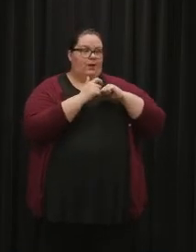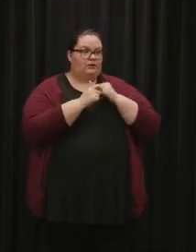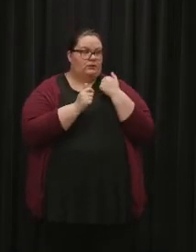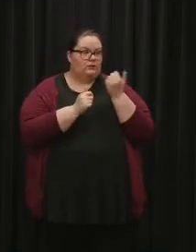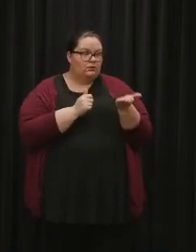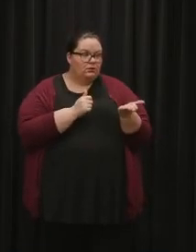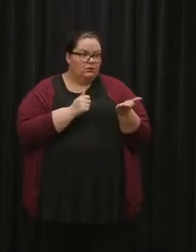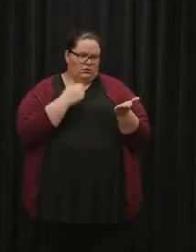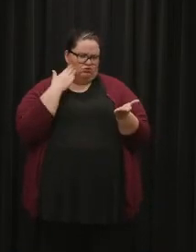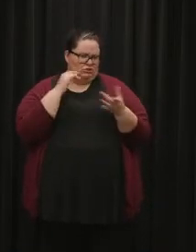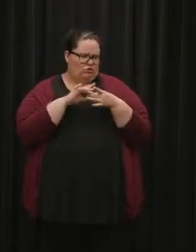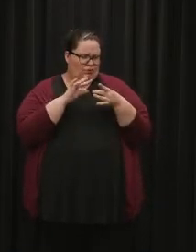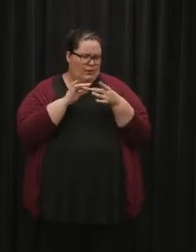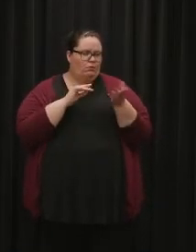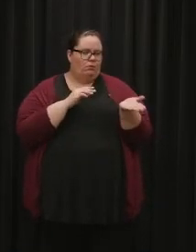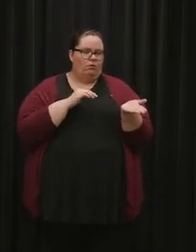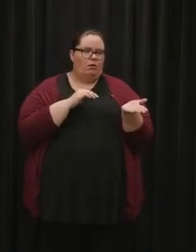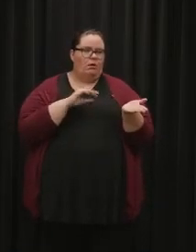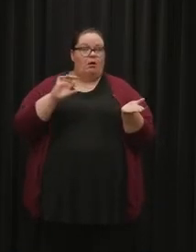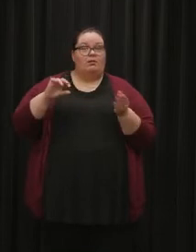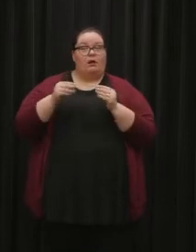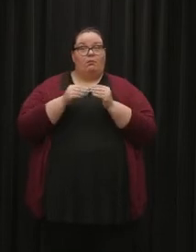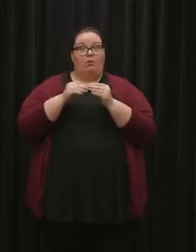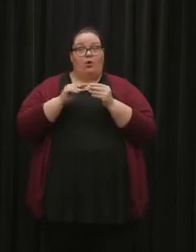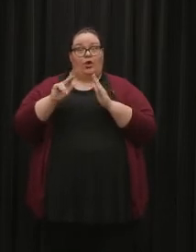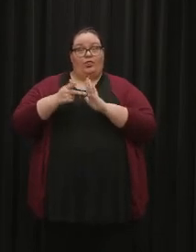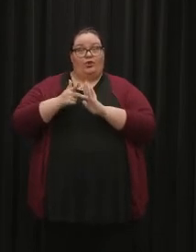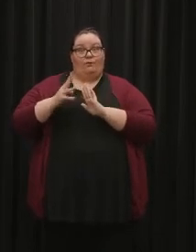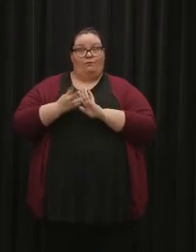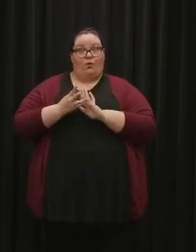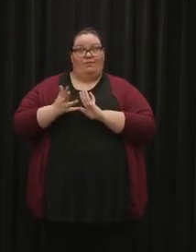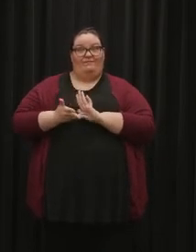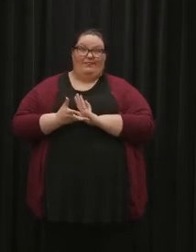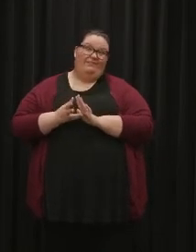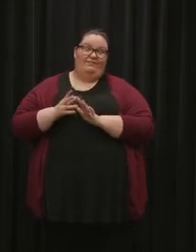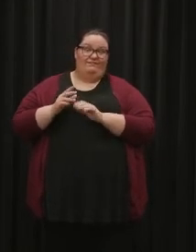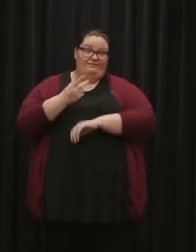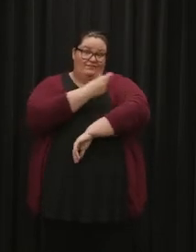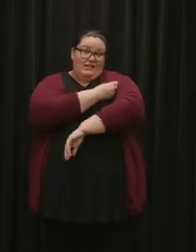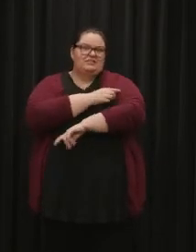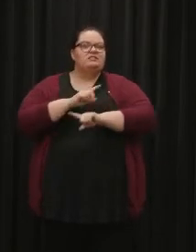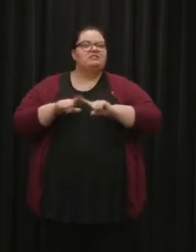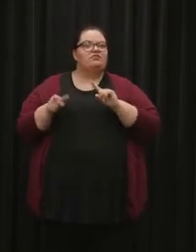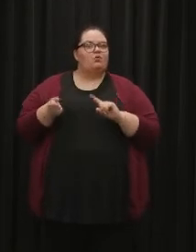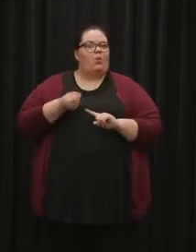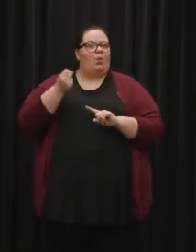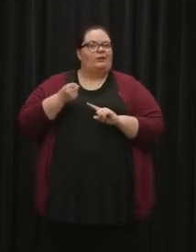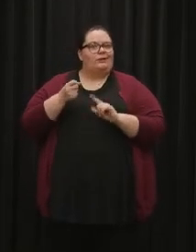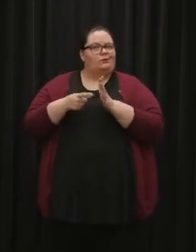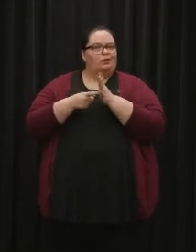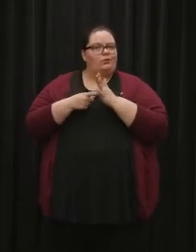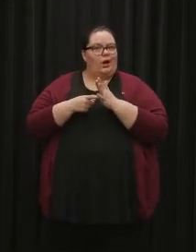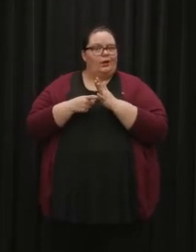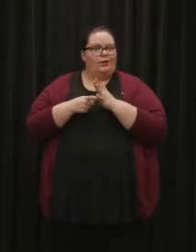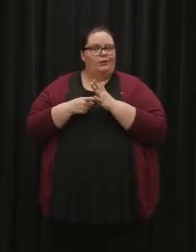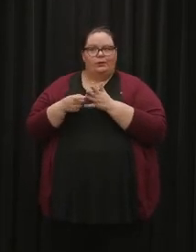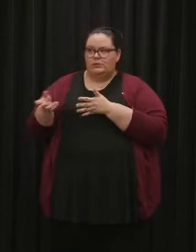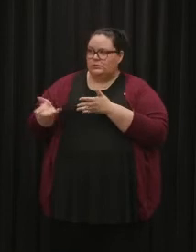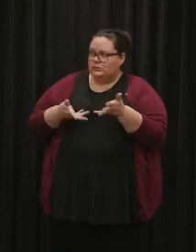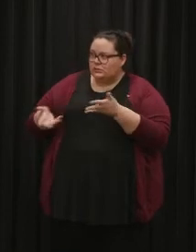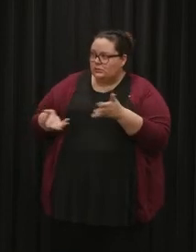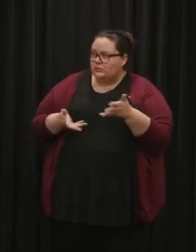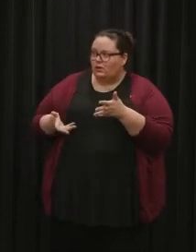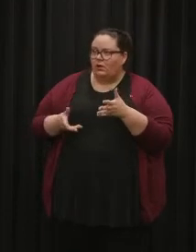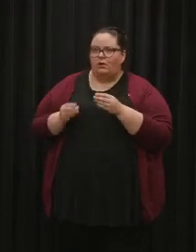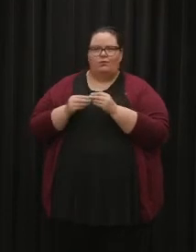as I stated earlier, and then as the other vaccines come and they have other different storage requirements, as discussed with Moderna, it